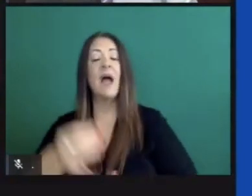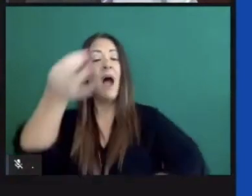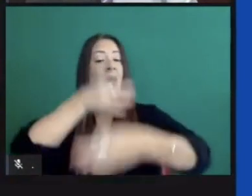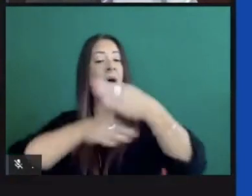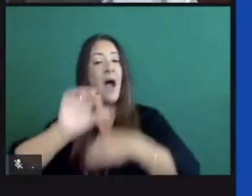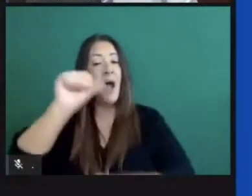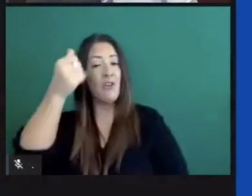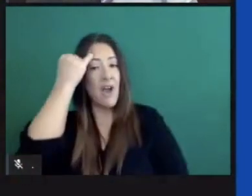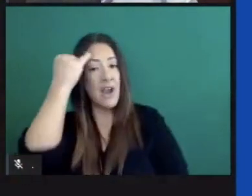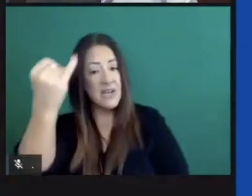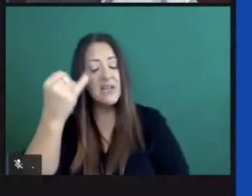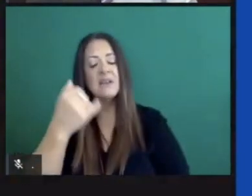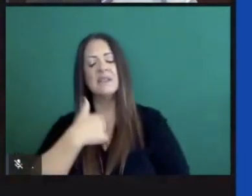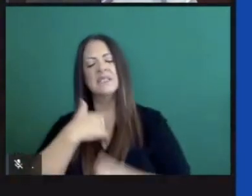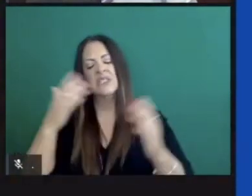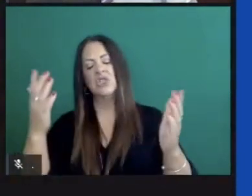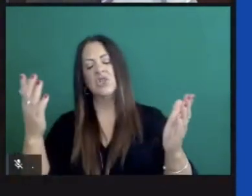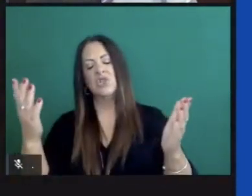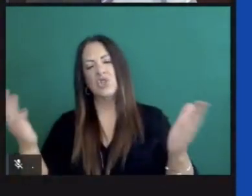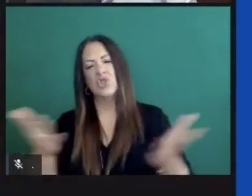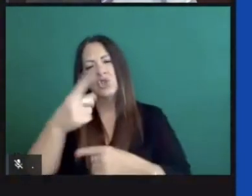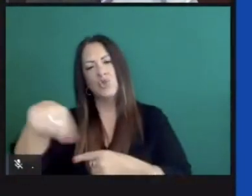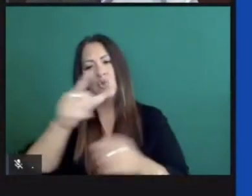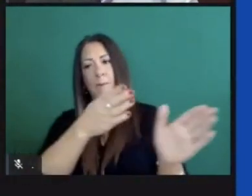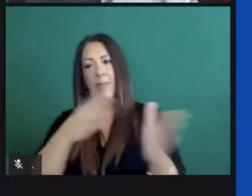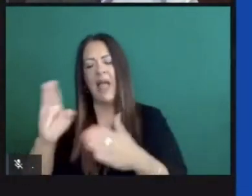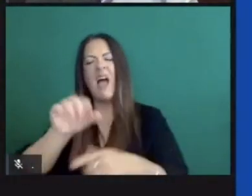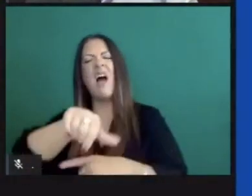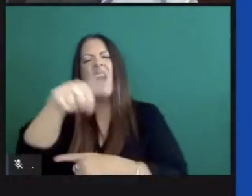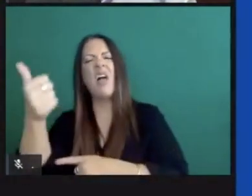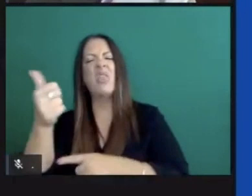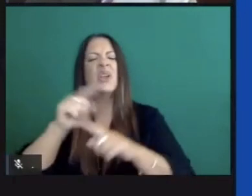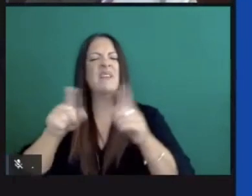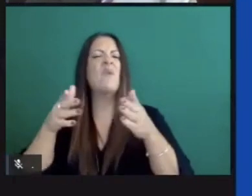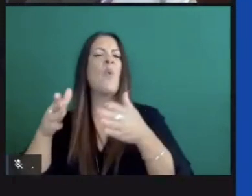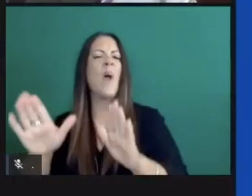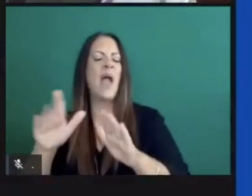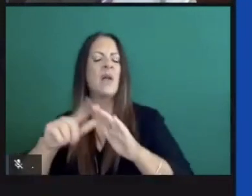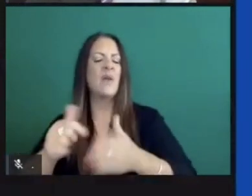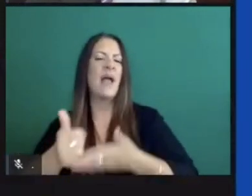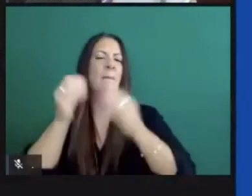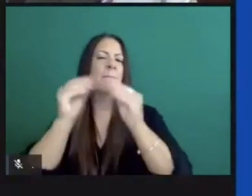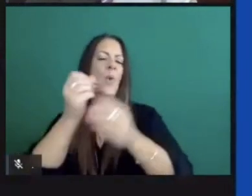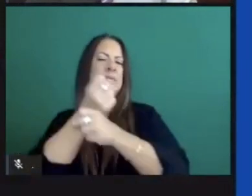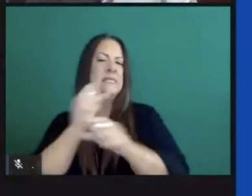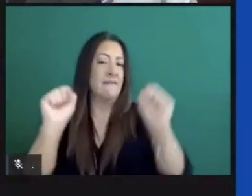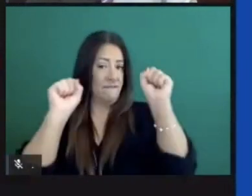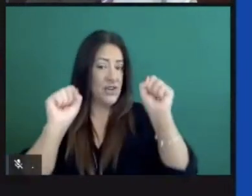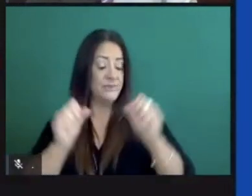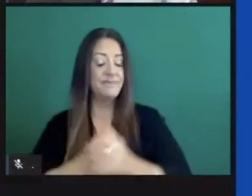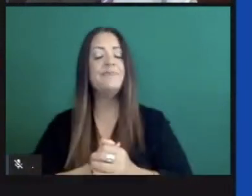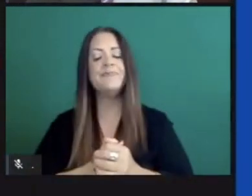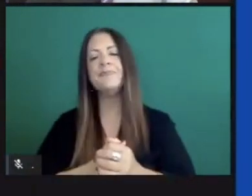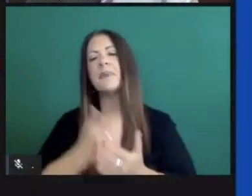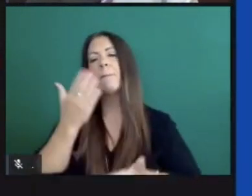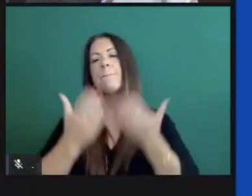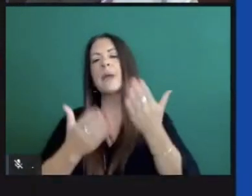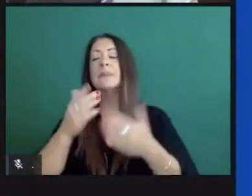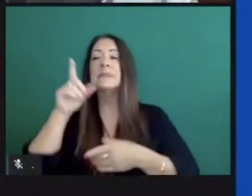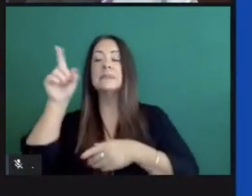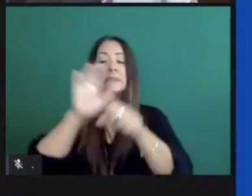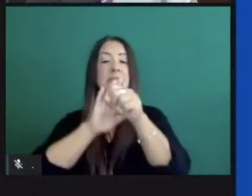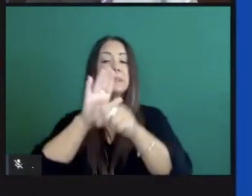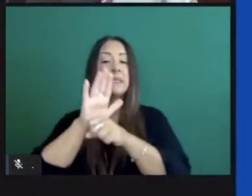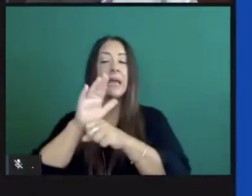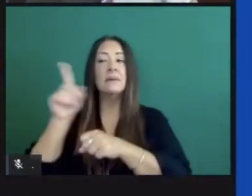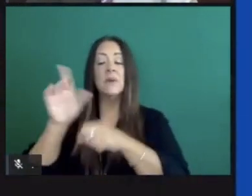should plan now on safer alternatives. We also know that the state guidance may be supplemented,